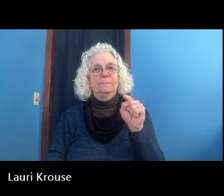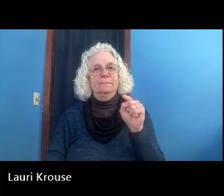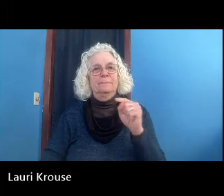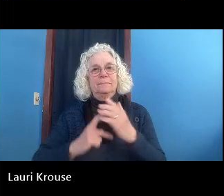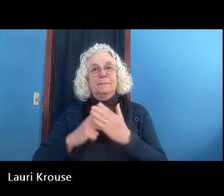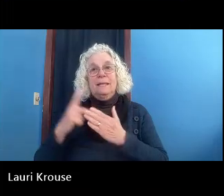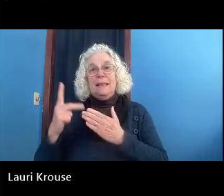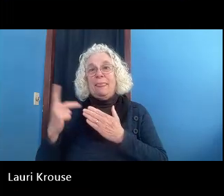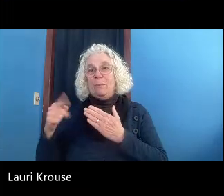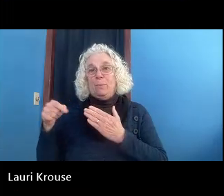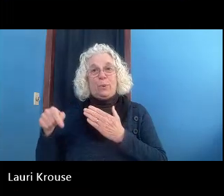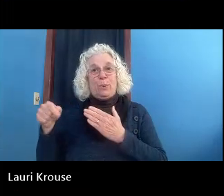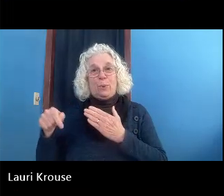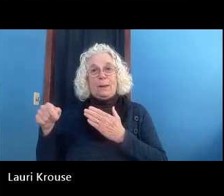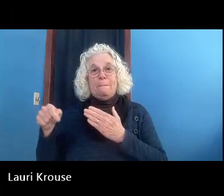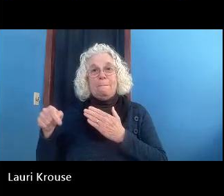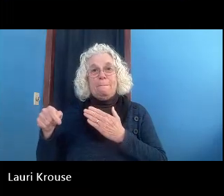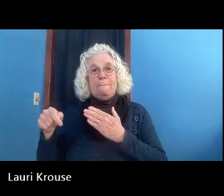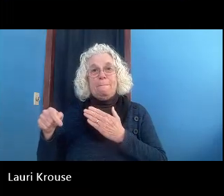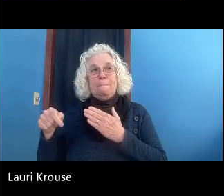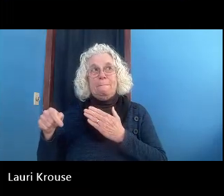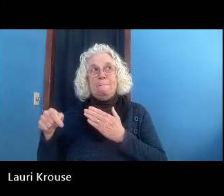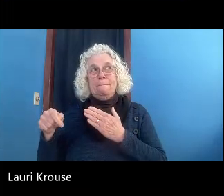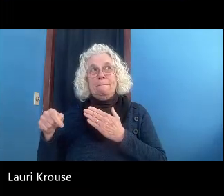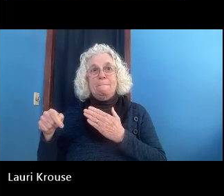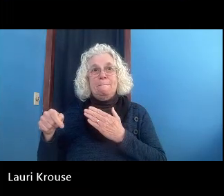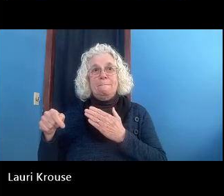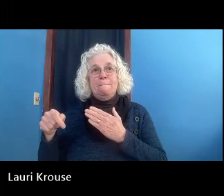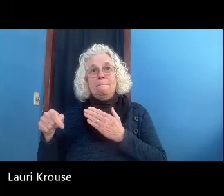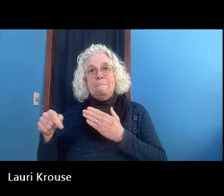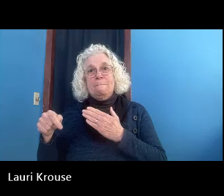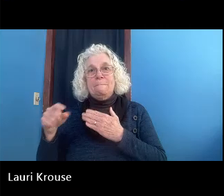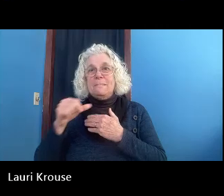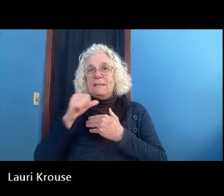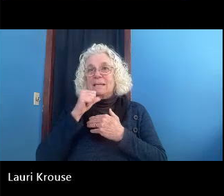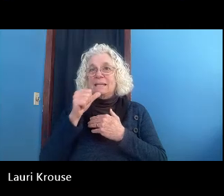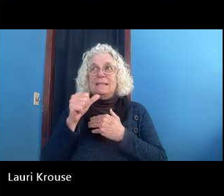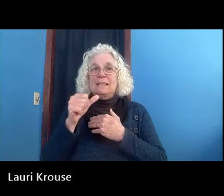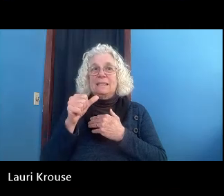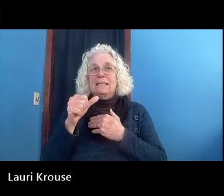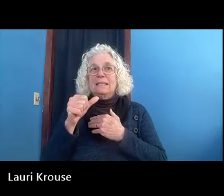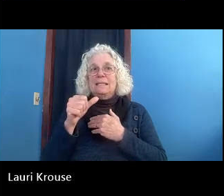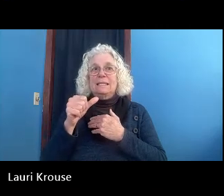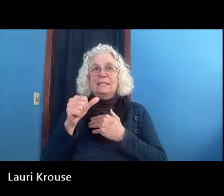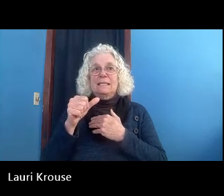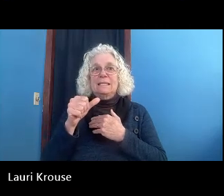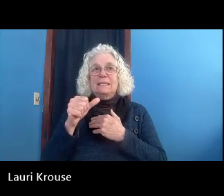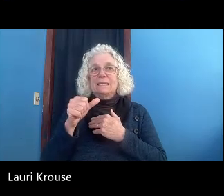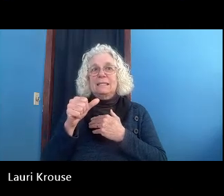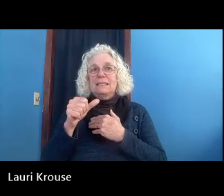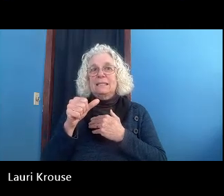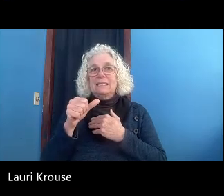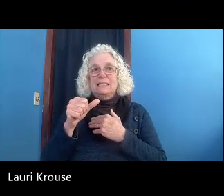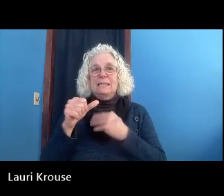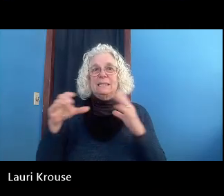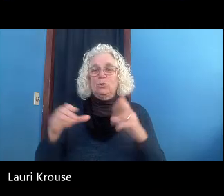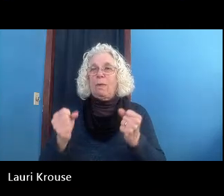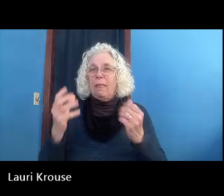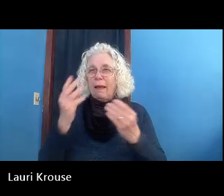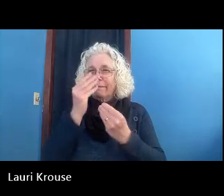not allow a, huge amount of information like other government programs will. So at no point